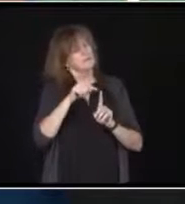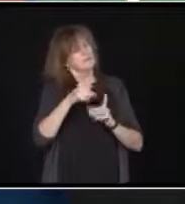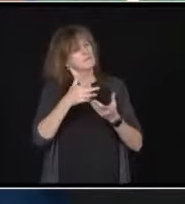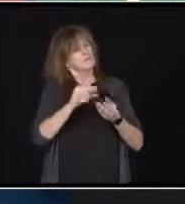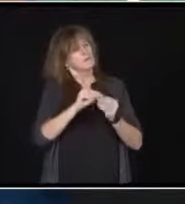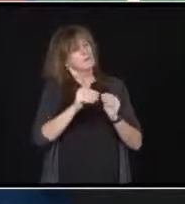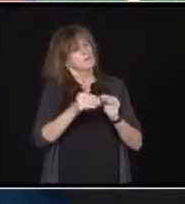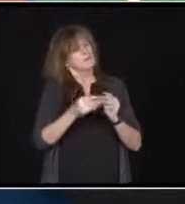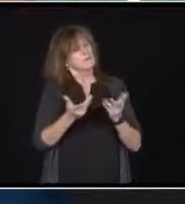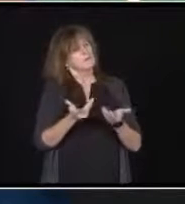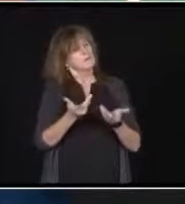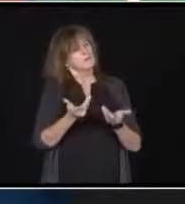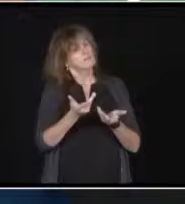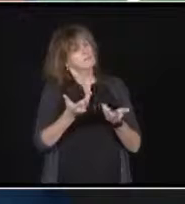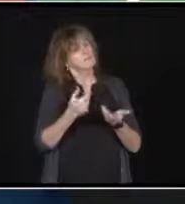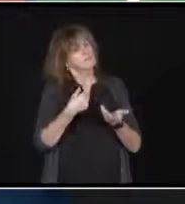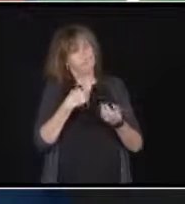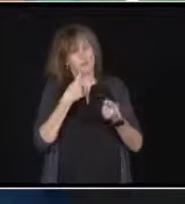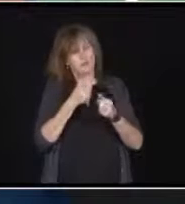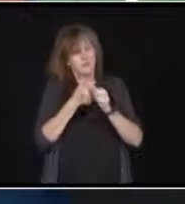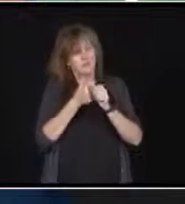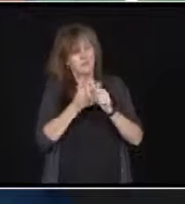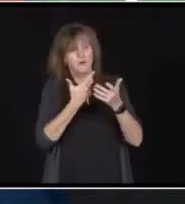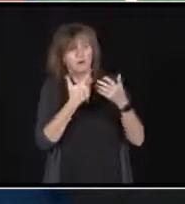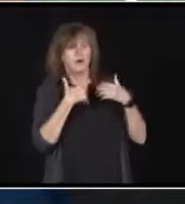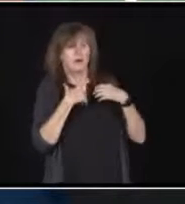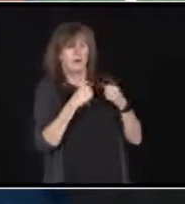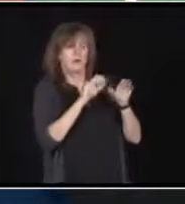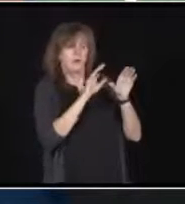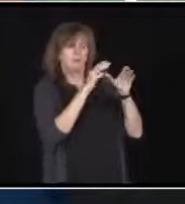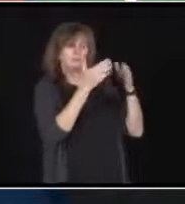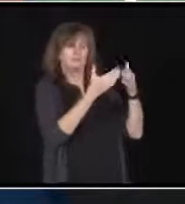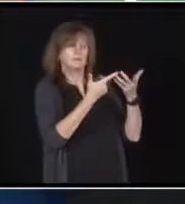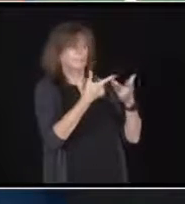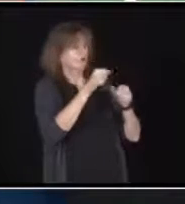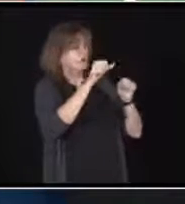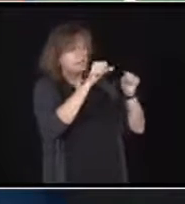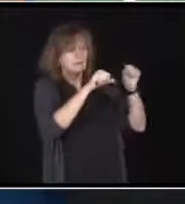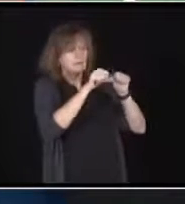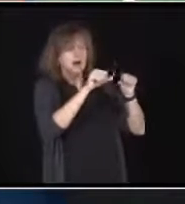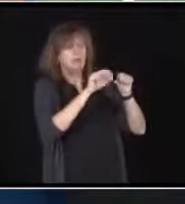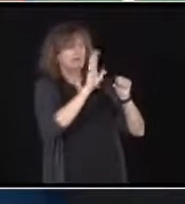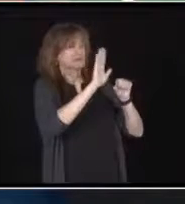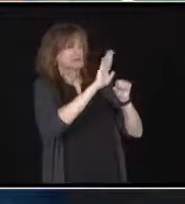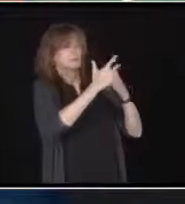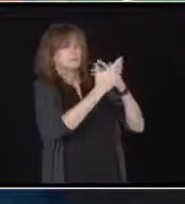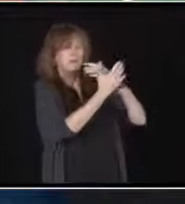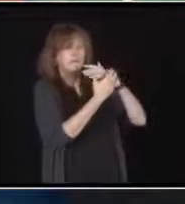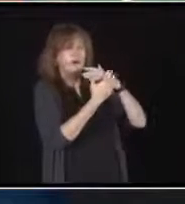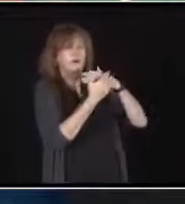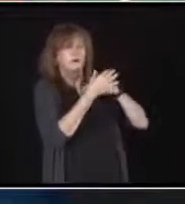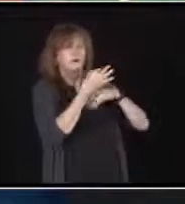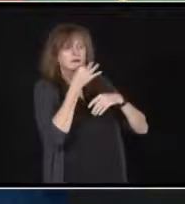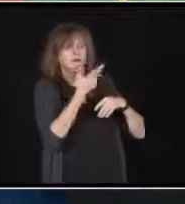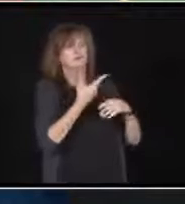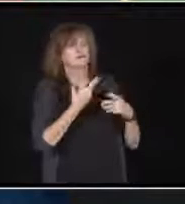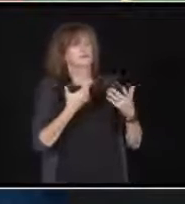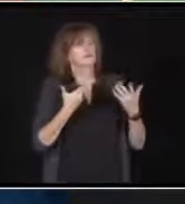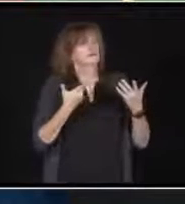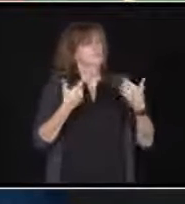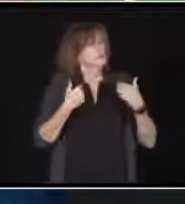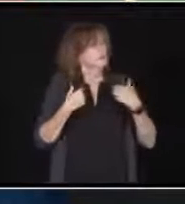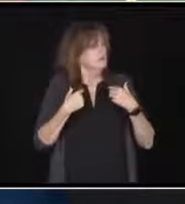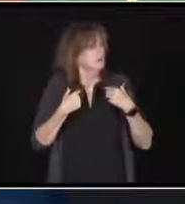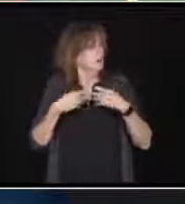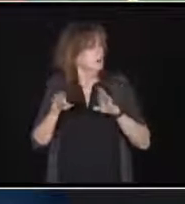advice of the health team, the scientists, the experts. As much as I could sit back, and it just pains me